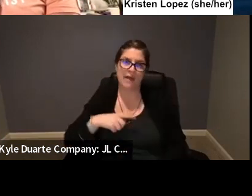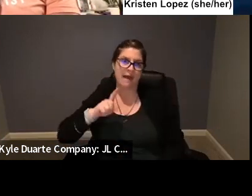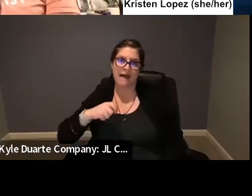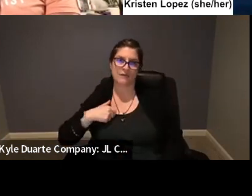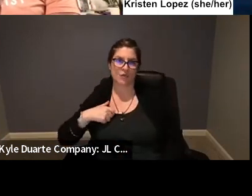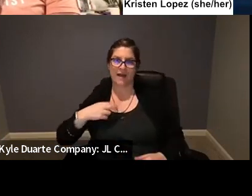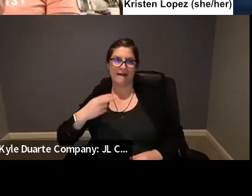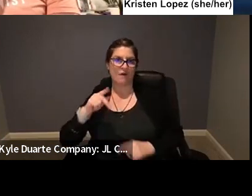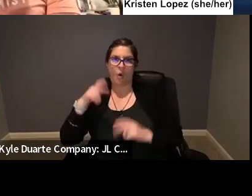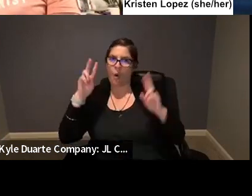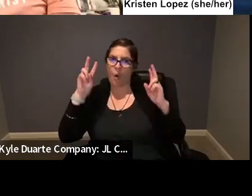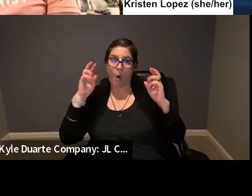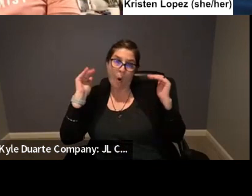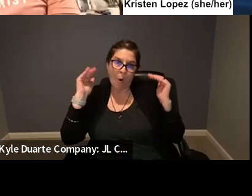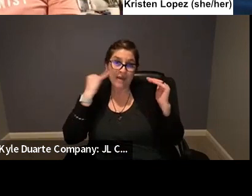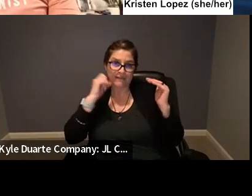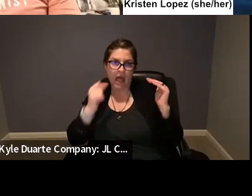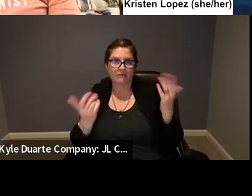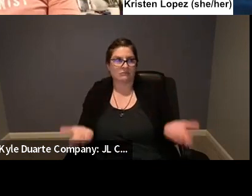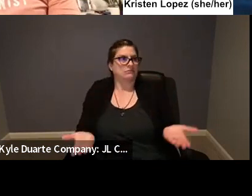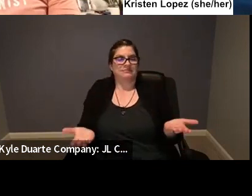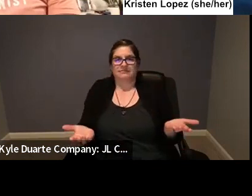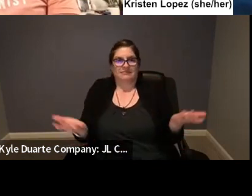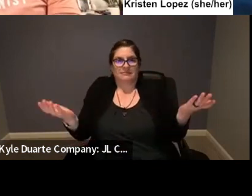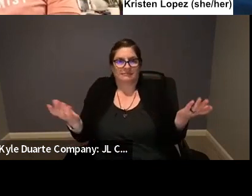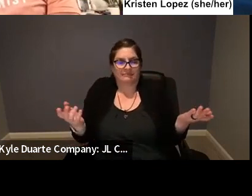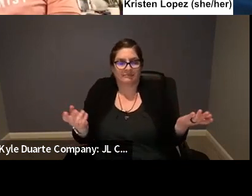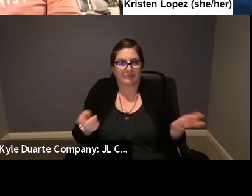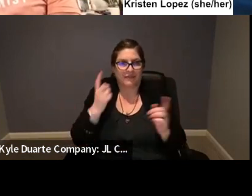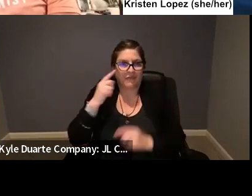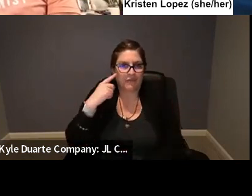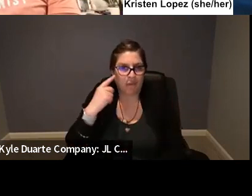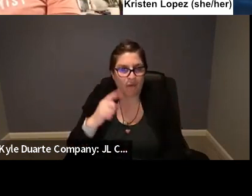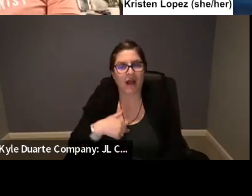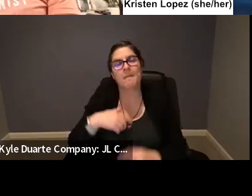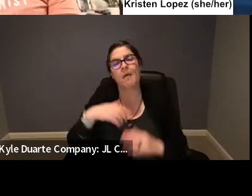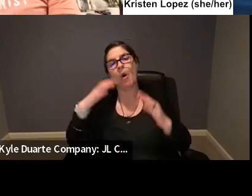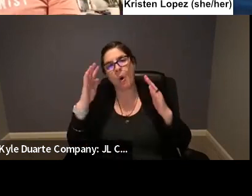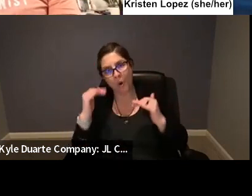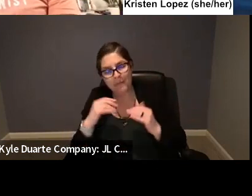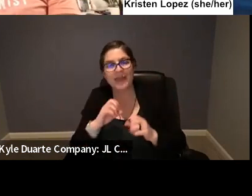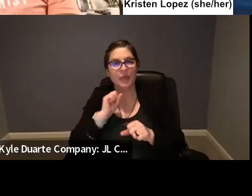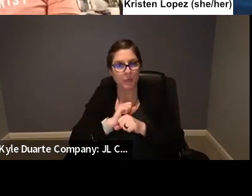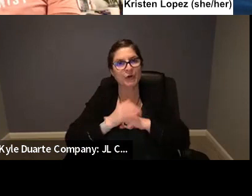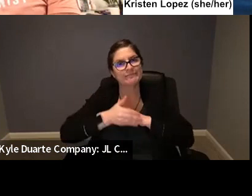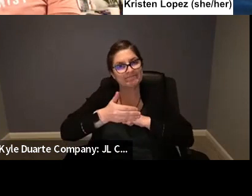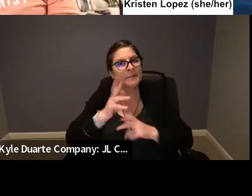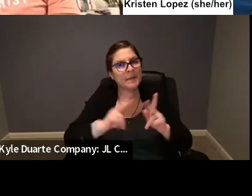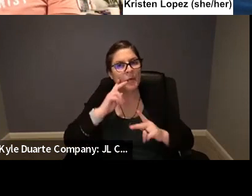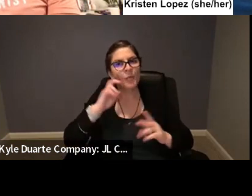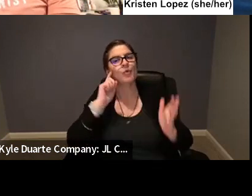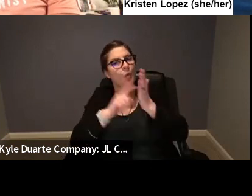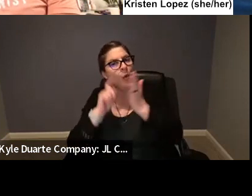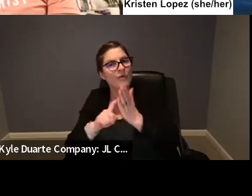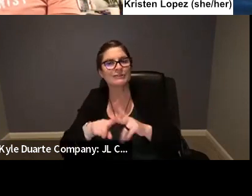do we have? You know, my hope is that the work eventually will get there. Eventually, well, people will start caring.